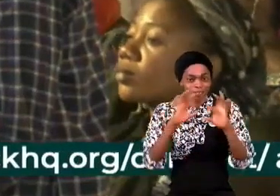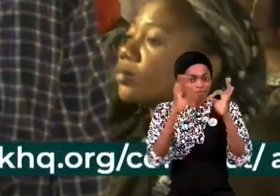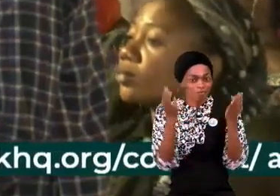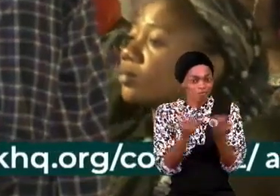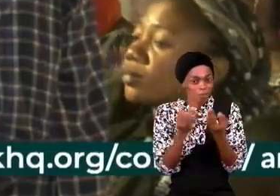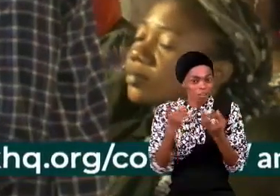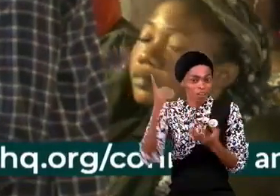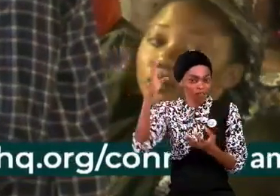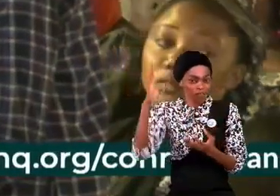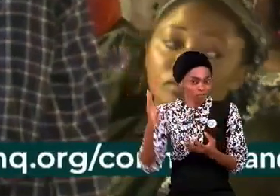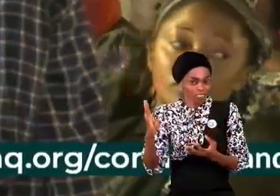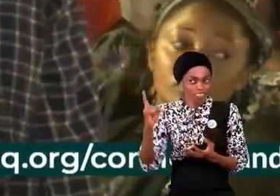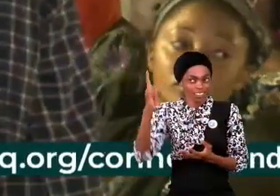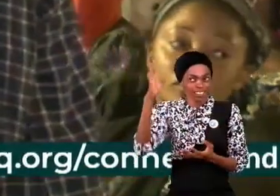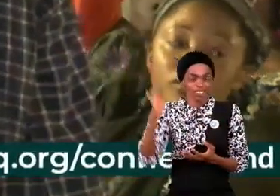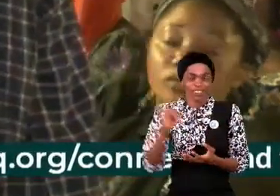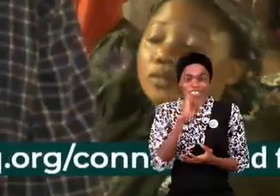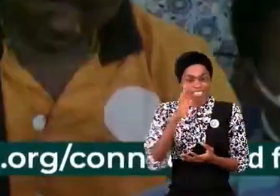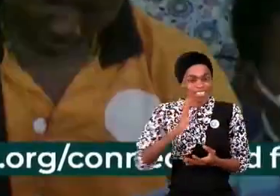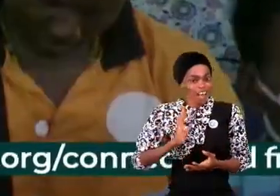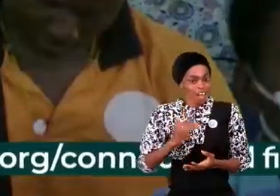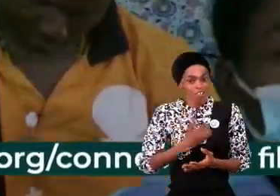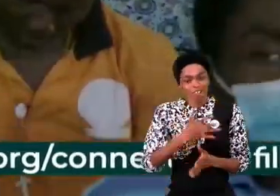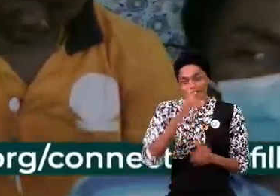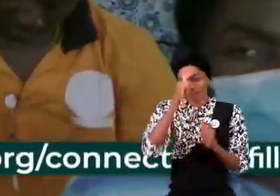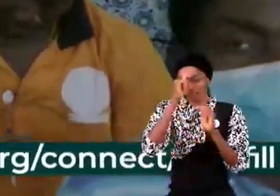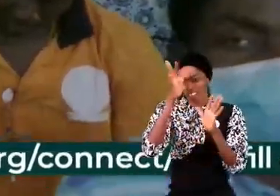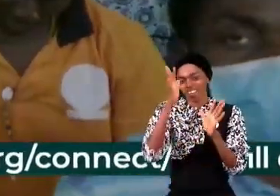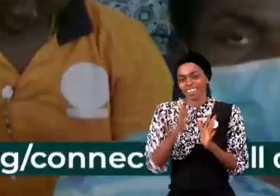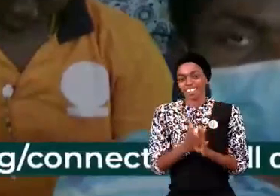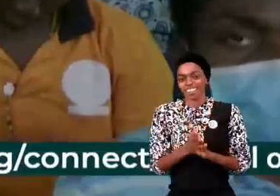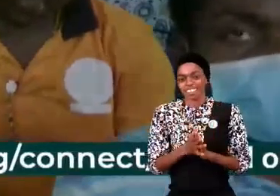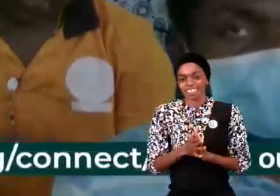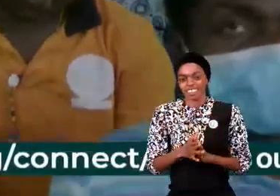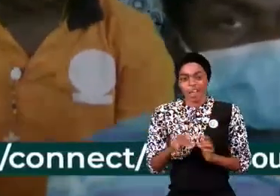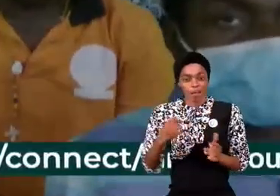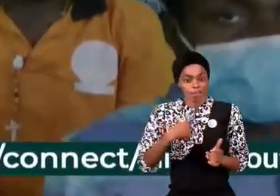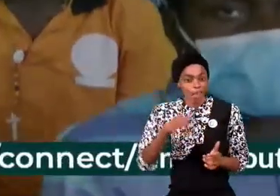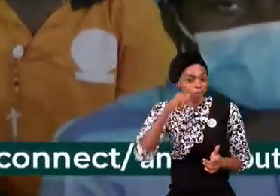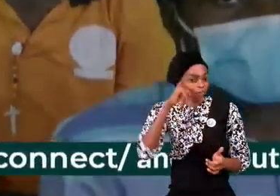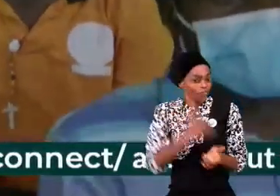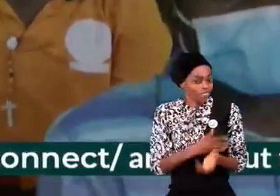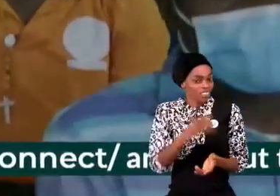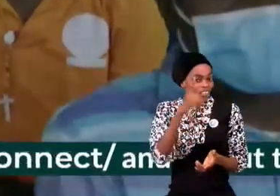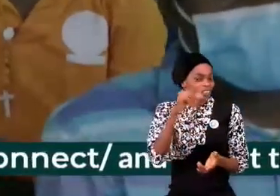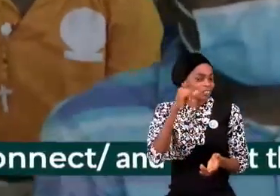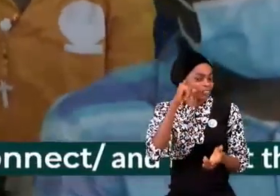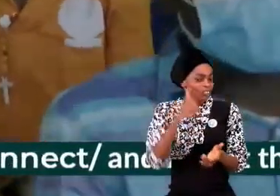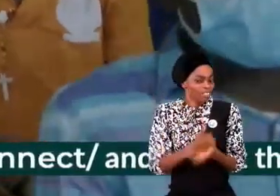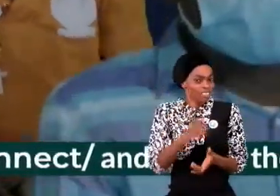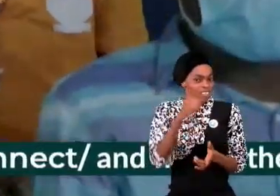say compound miracles upon us tonight. Amen. So be excited, be ready, be praying,